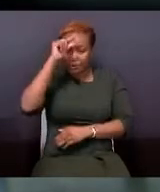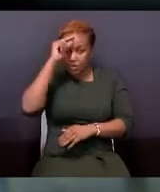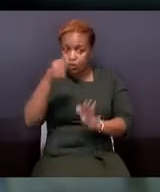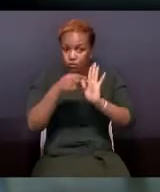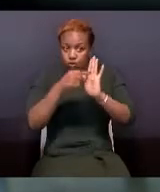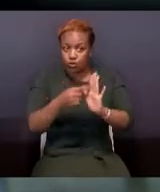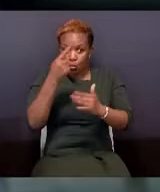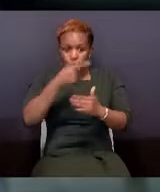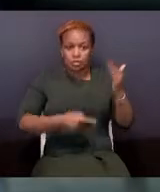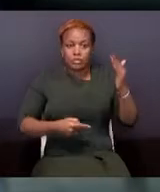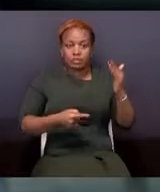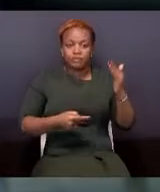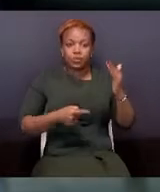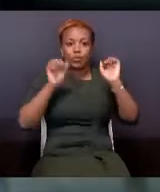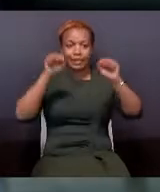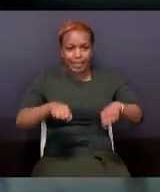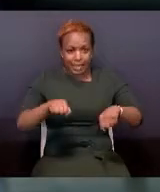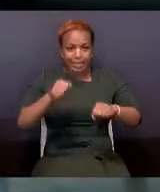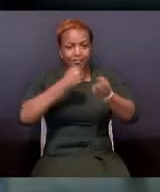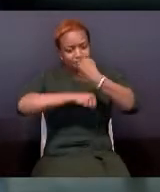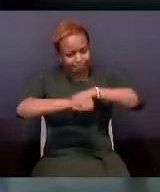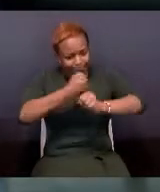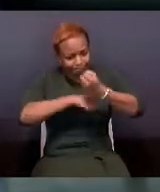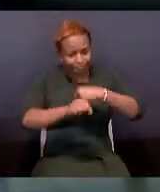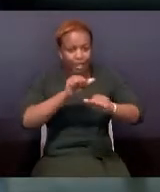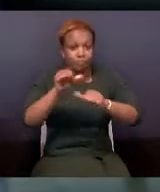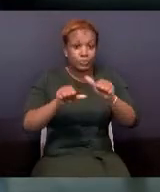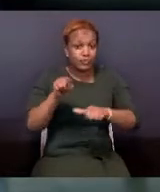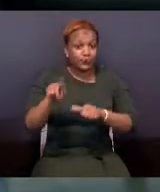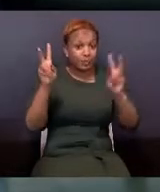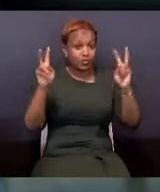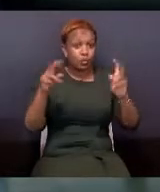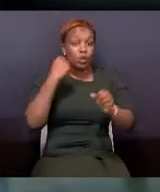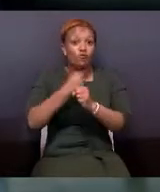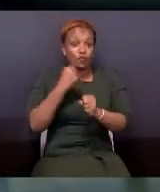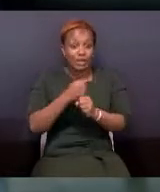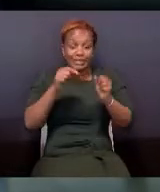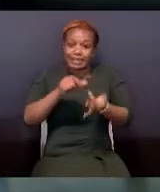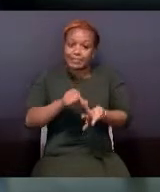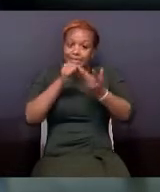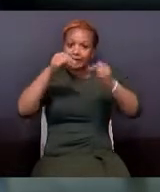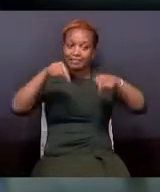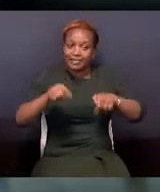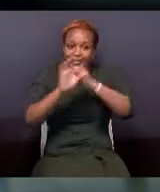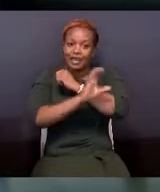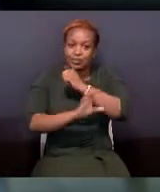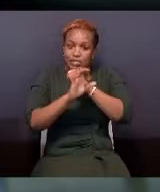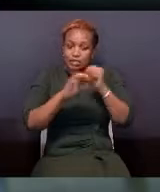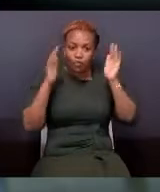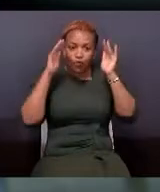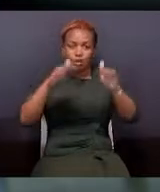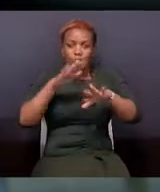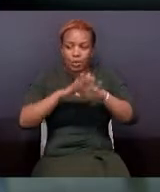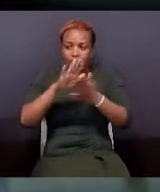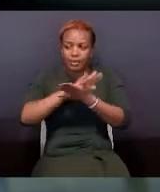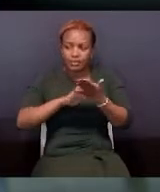we can do something about it. And we've worked, especially in this country, to look at areas where we